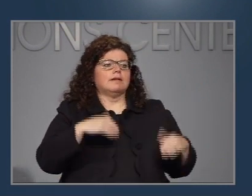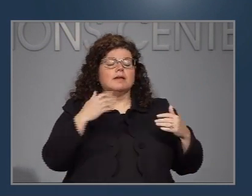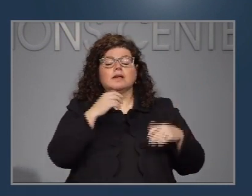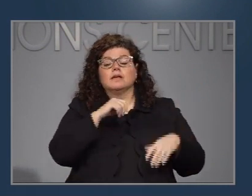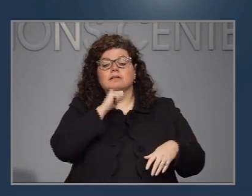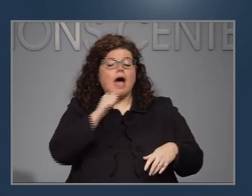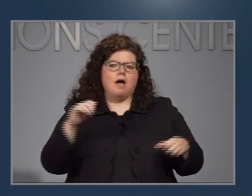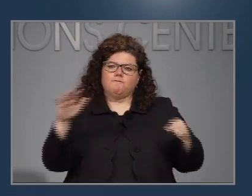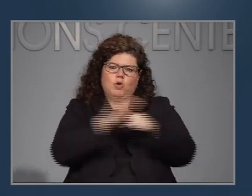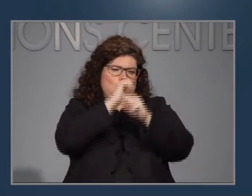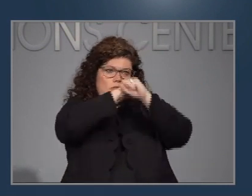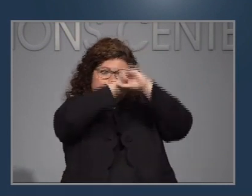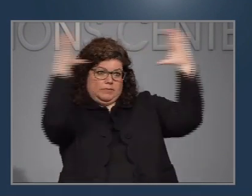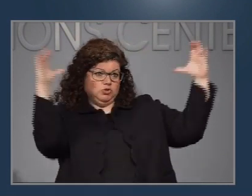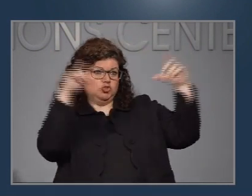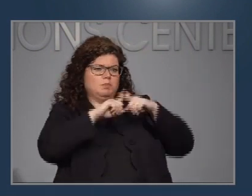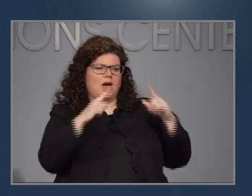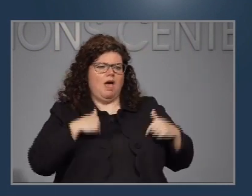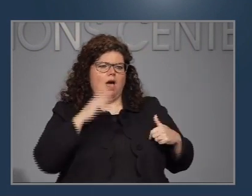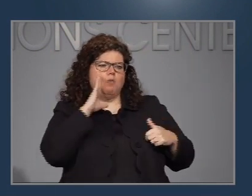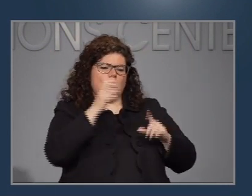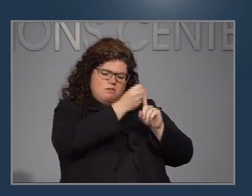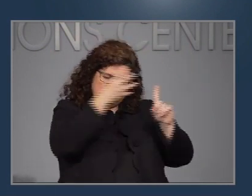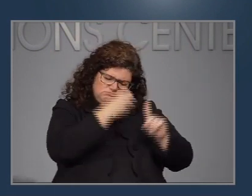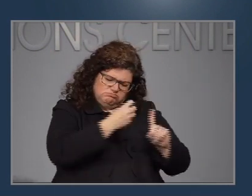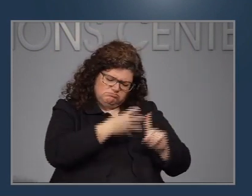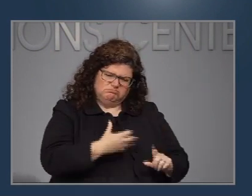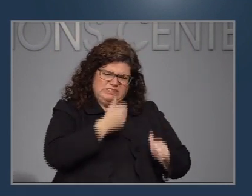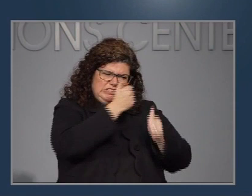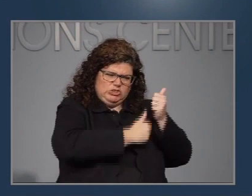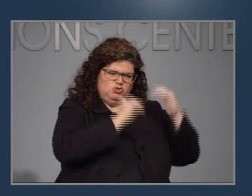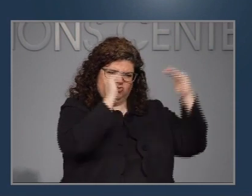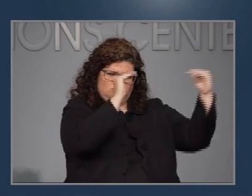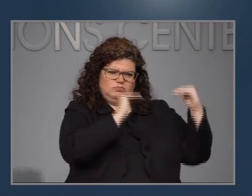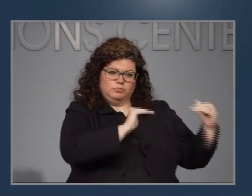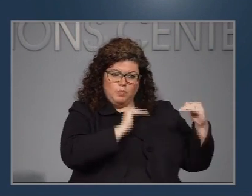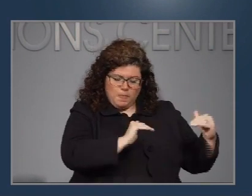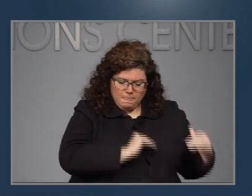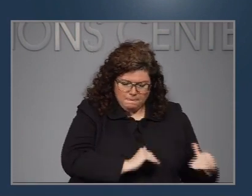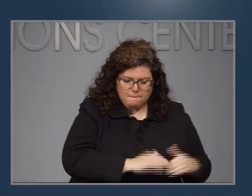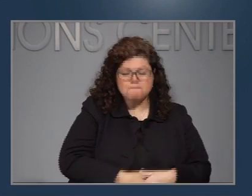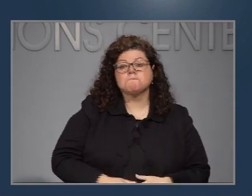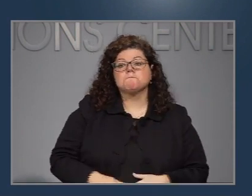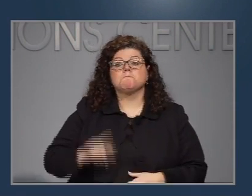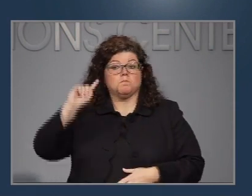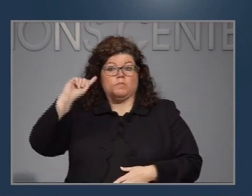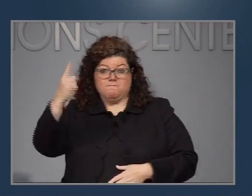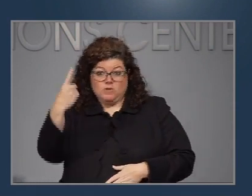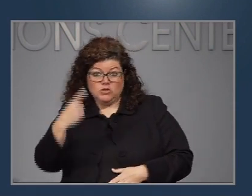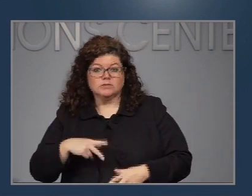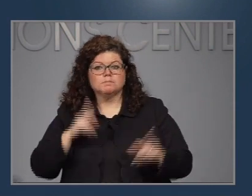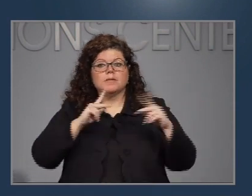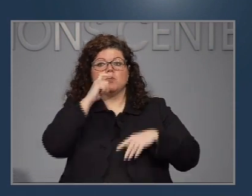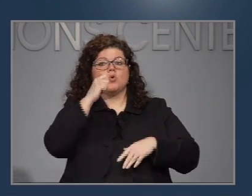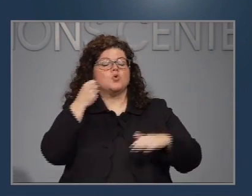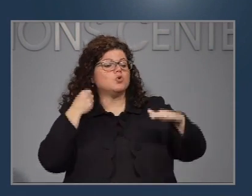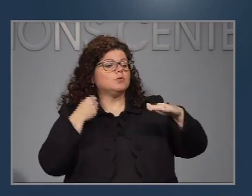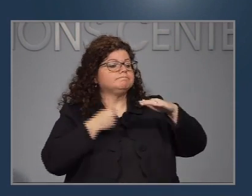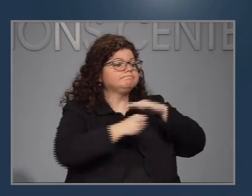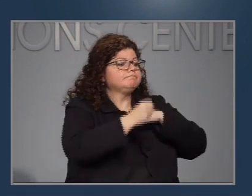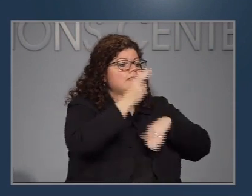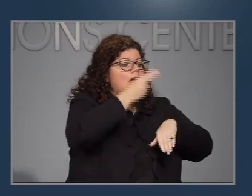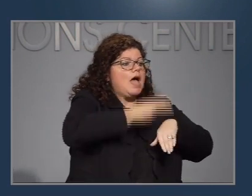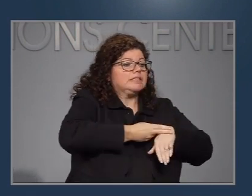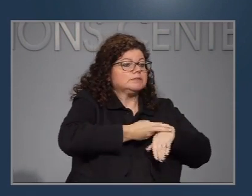On this first graph, we look at people who come into the emergency department with COVID-like symptoms. This